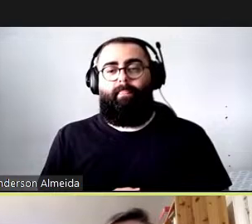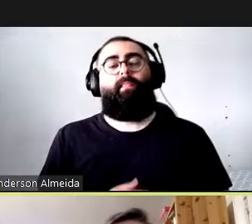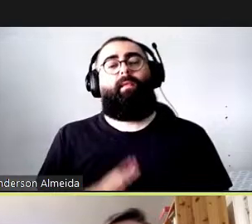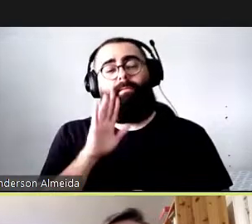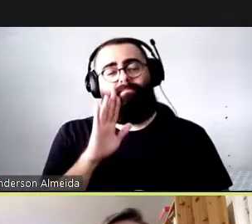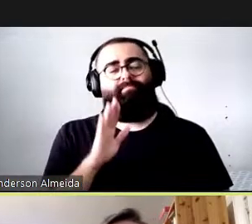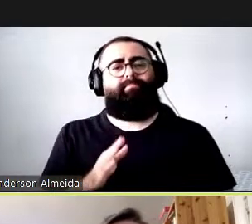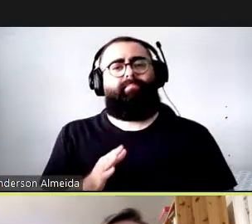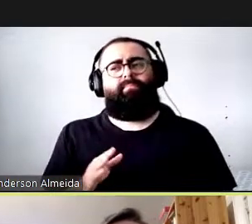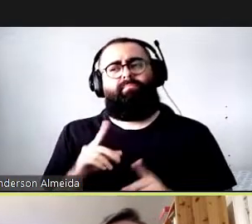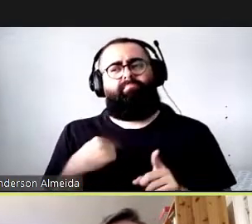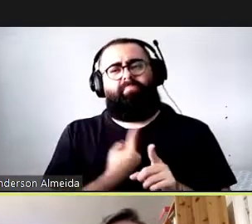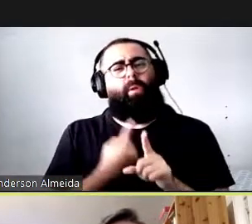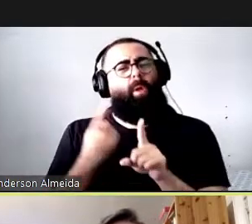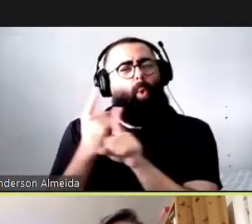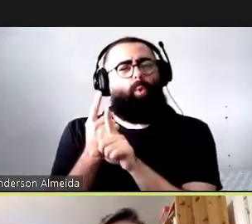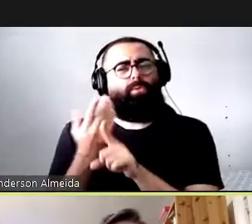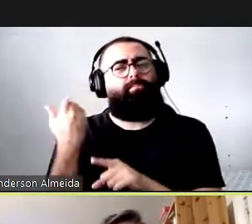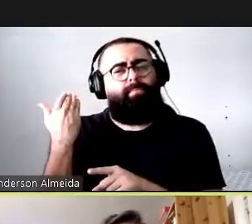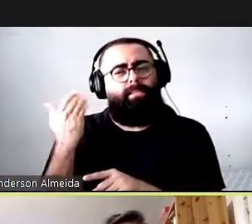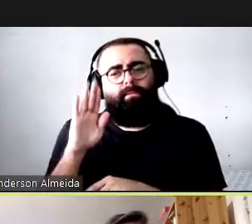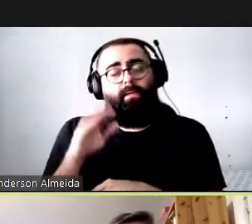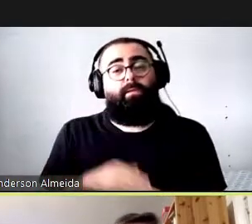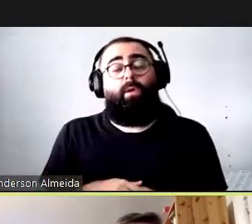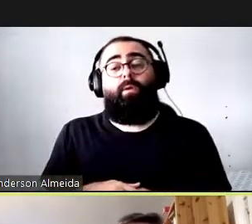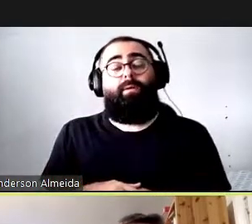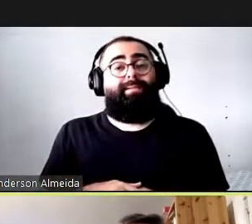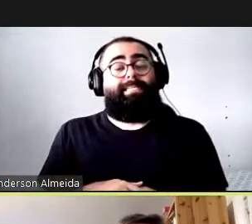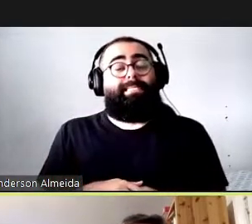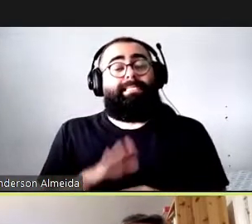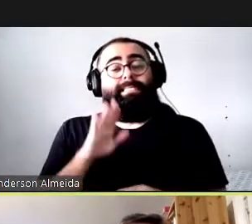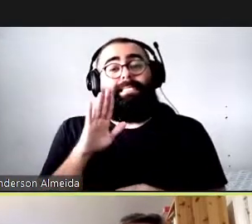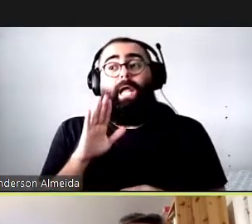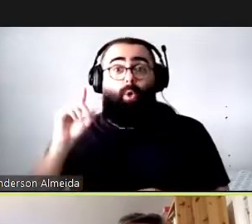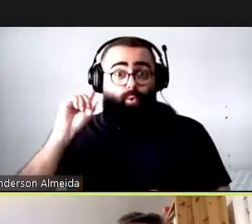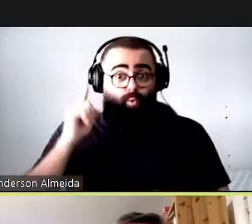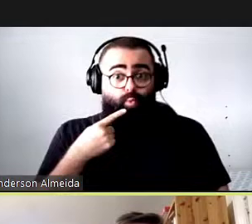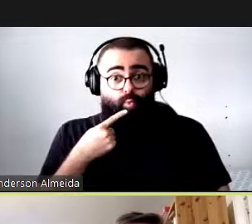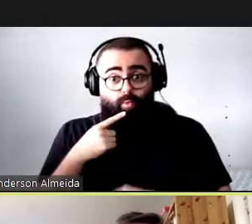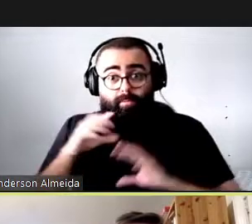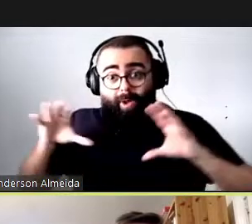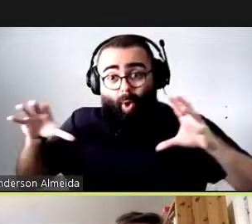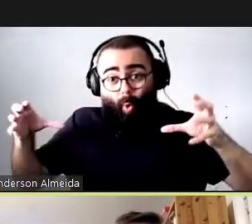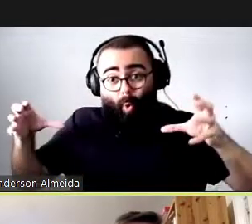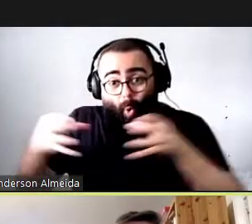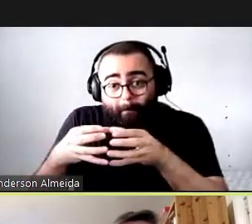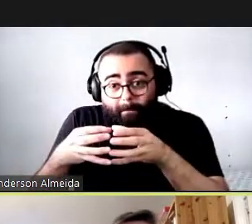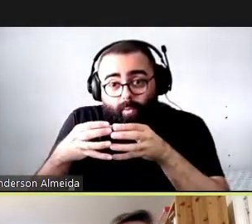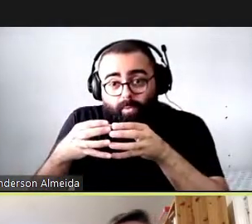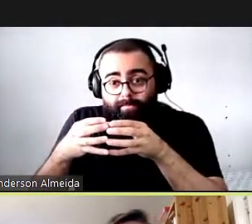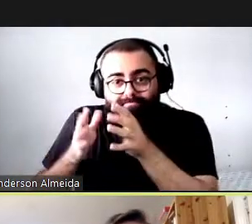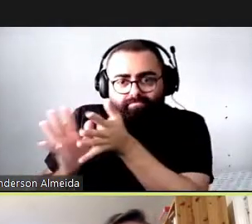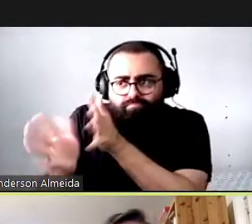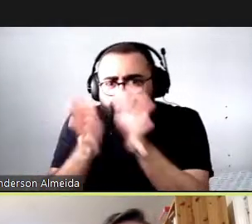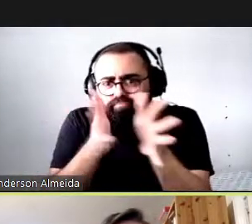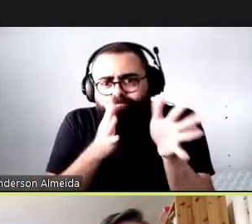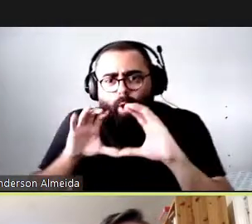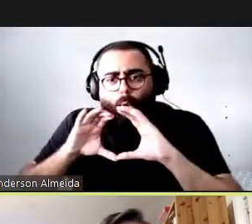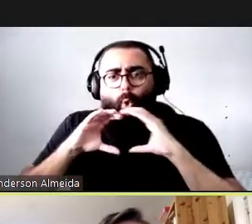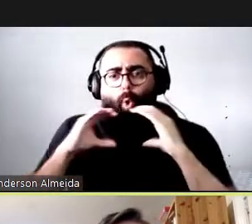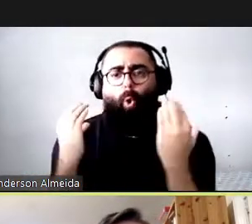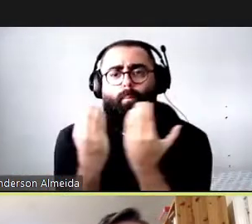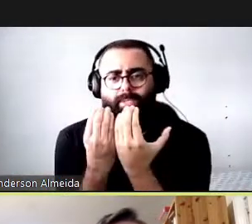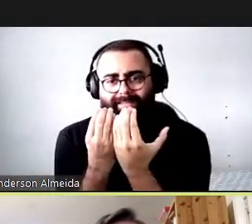languages form when enough deaf people come together in a community for a language to